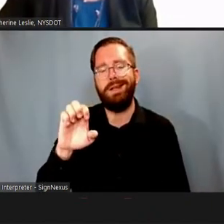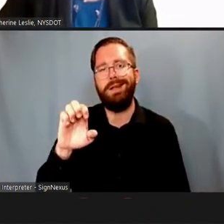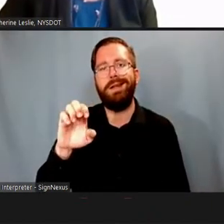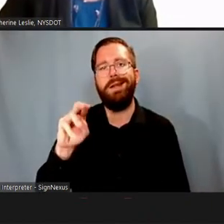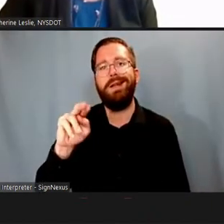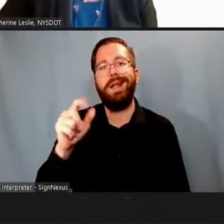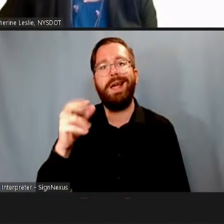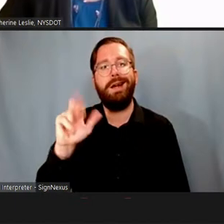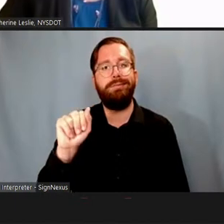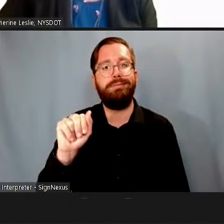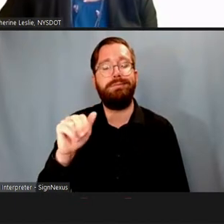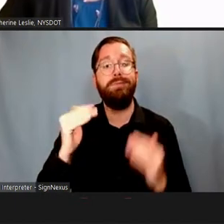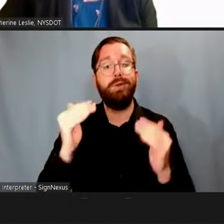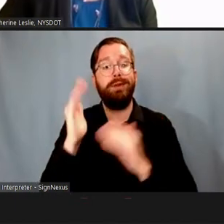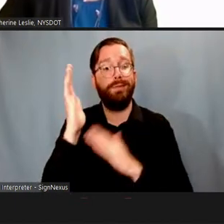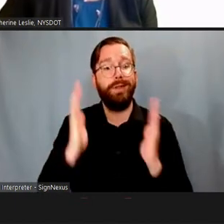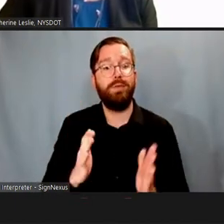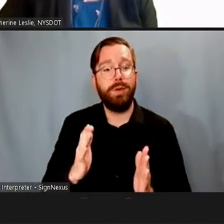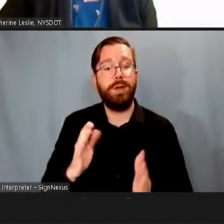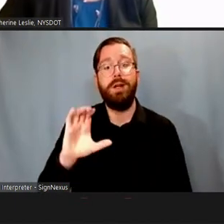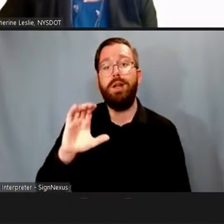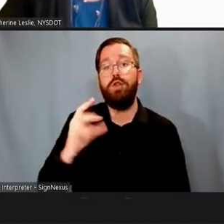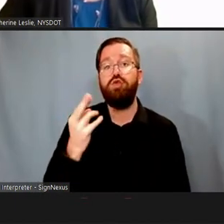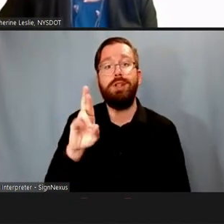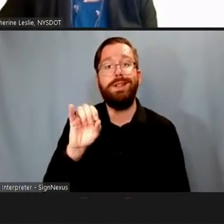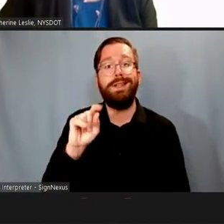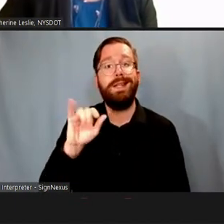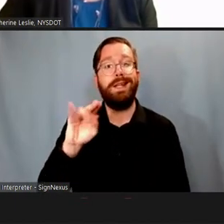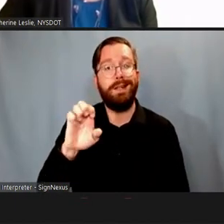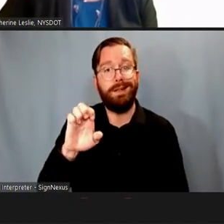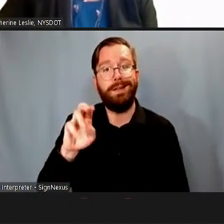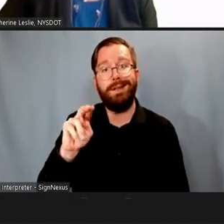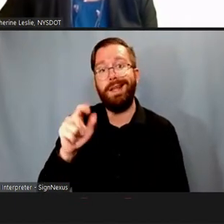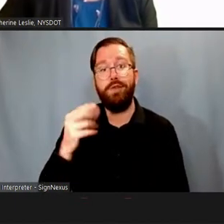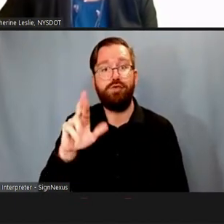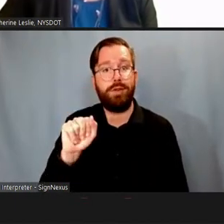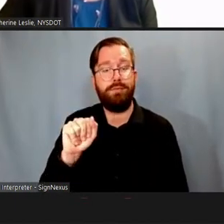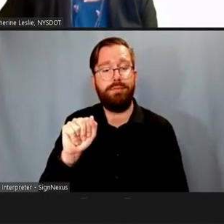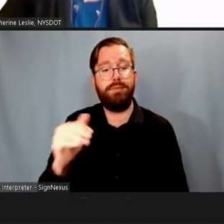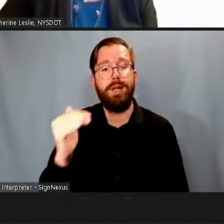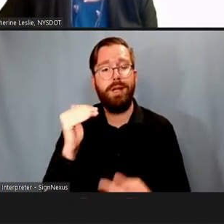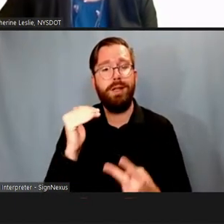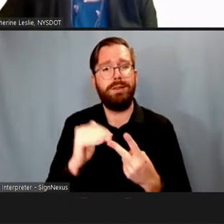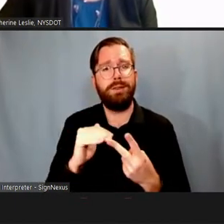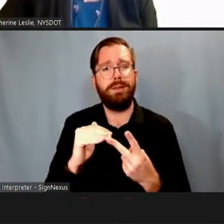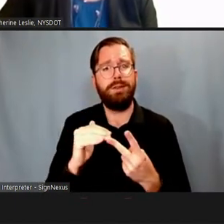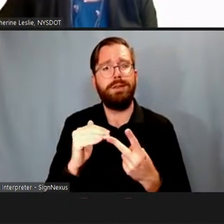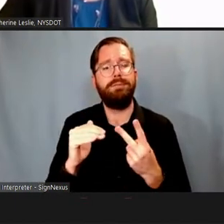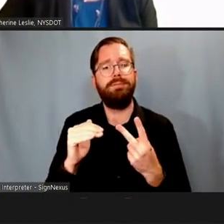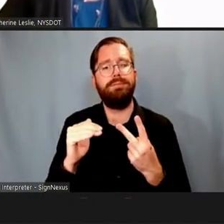our next speaker is christine negra followed by aquinol pilanen